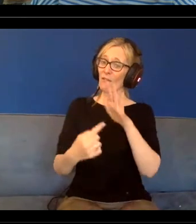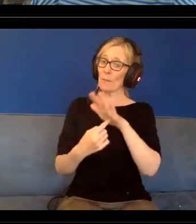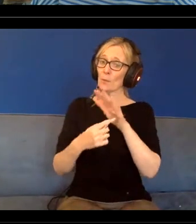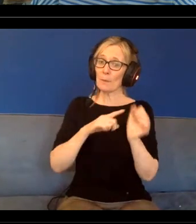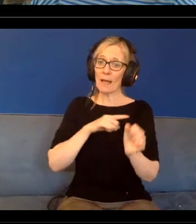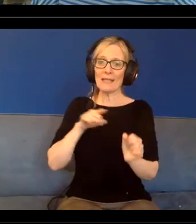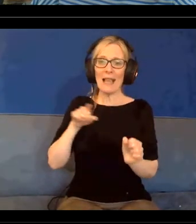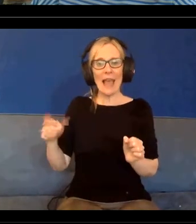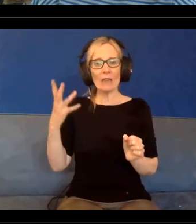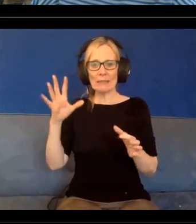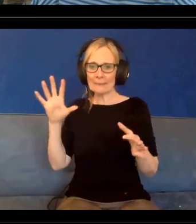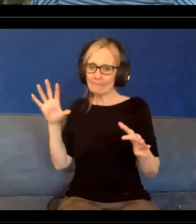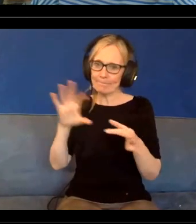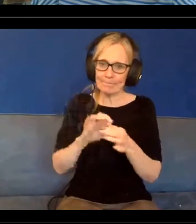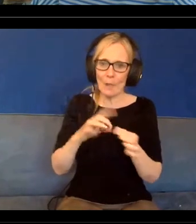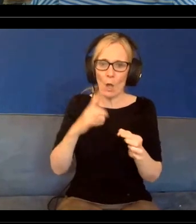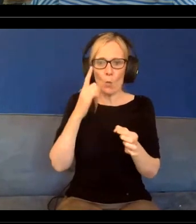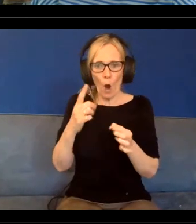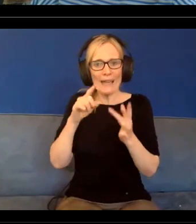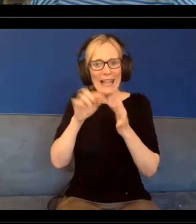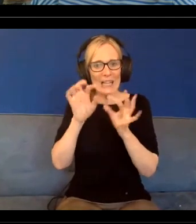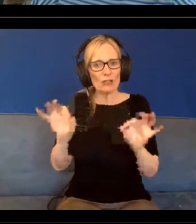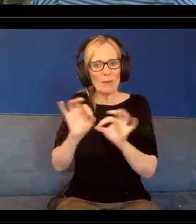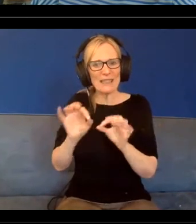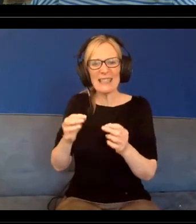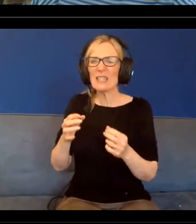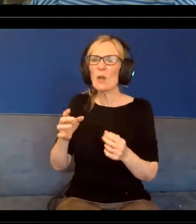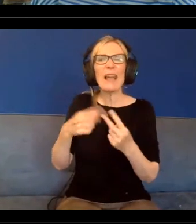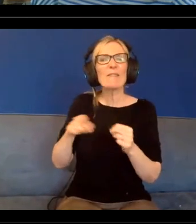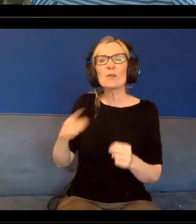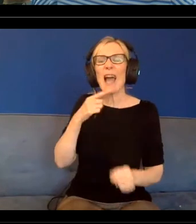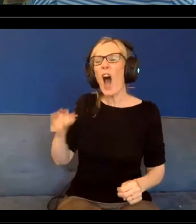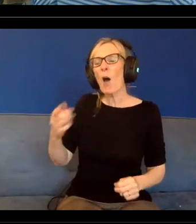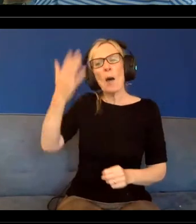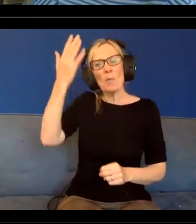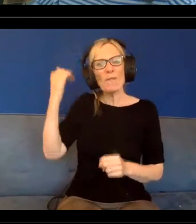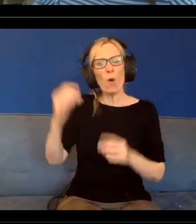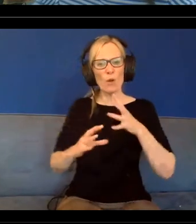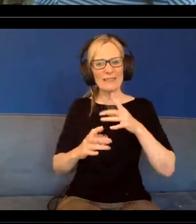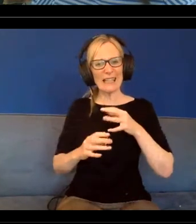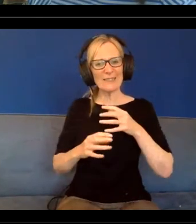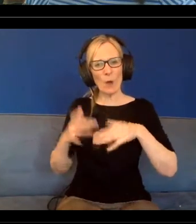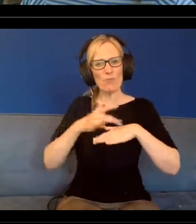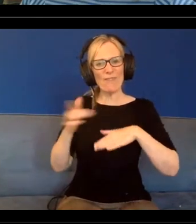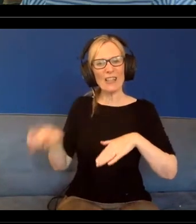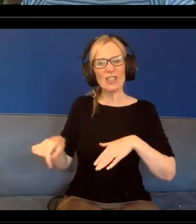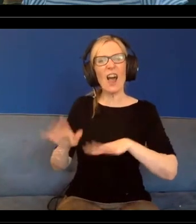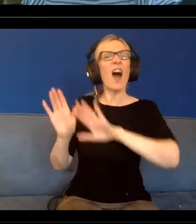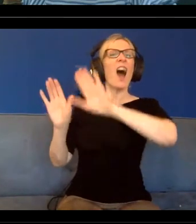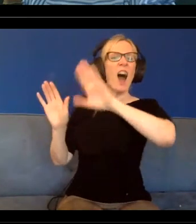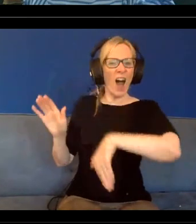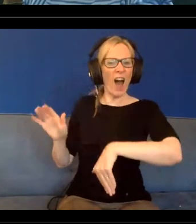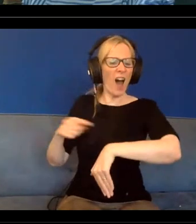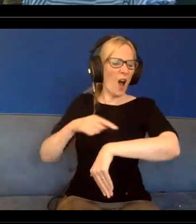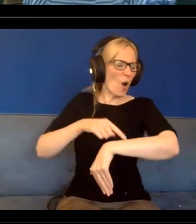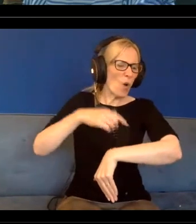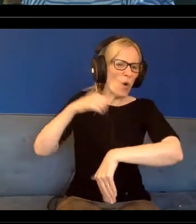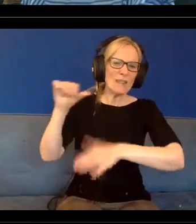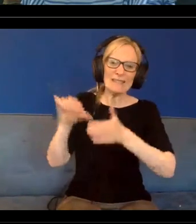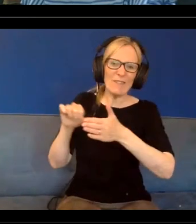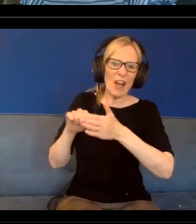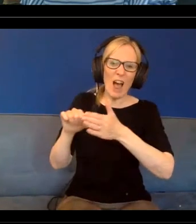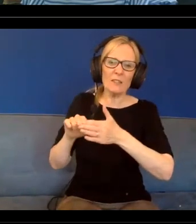a specific instrument. So to say to them, well, you used to be able to play the saxophone, but actually that's a really expensive, complicated thing, we can't do